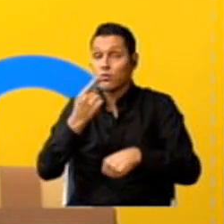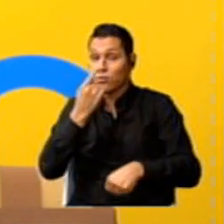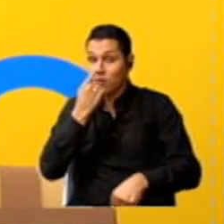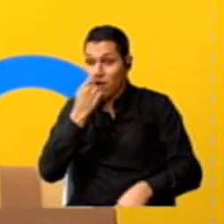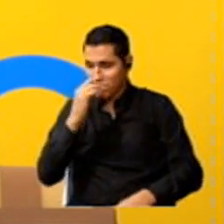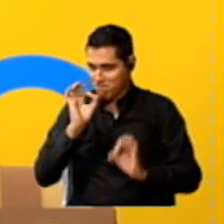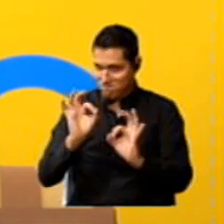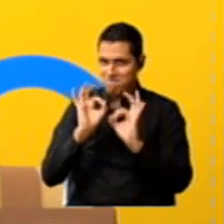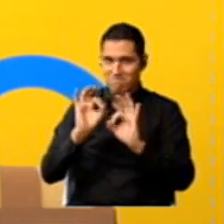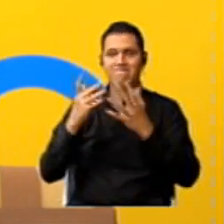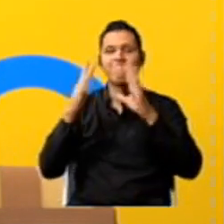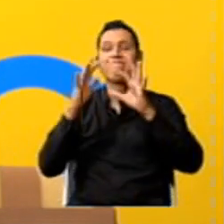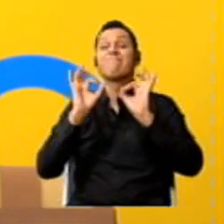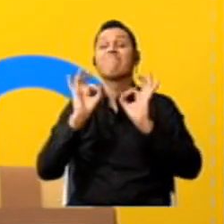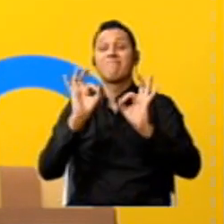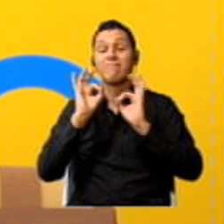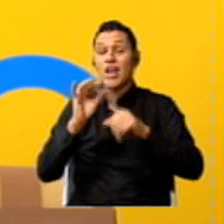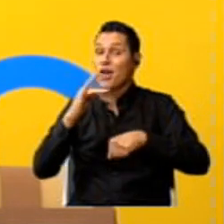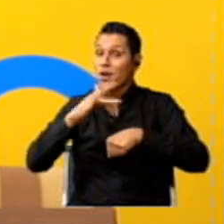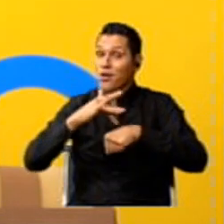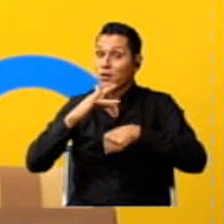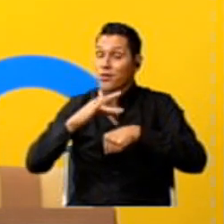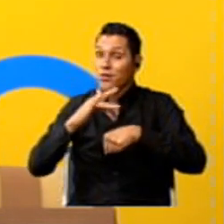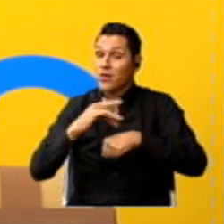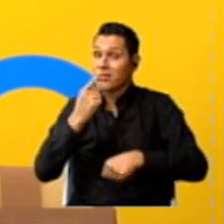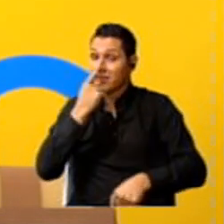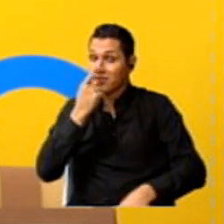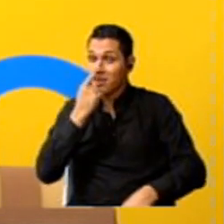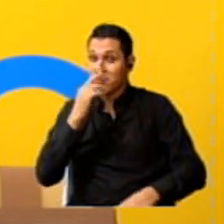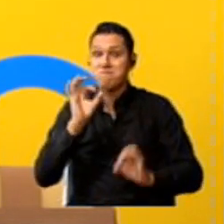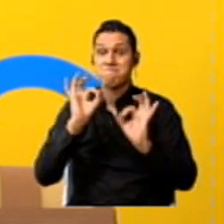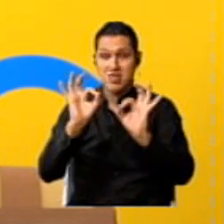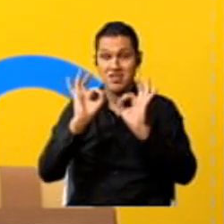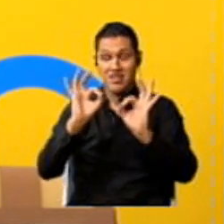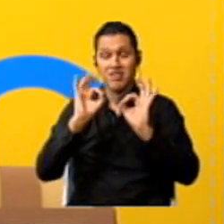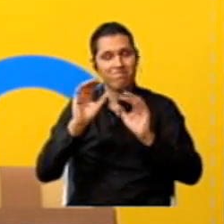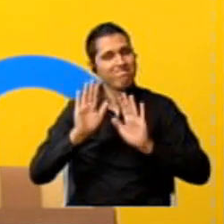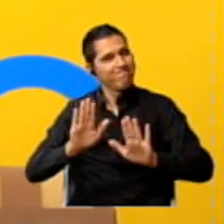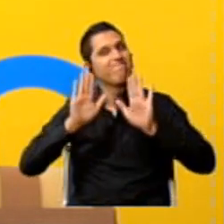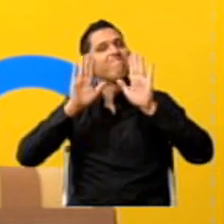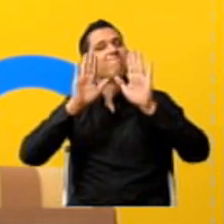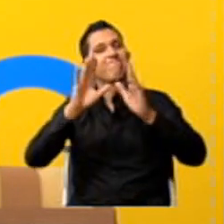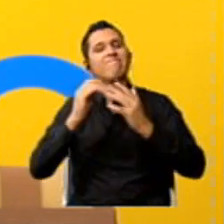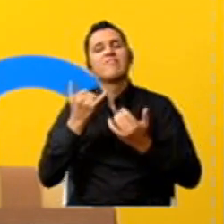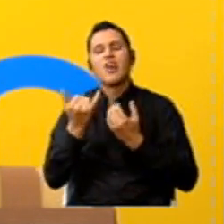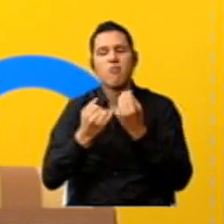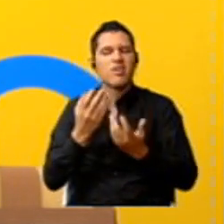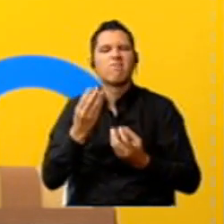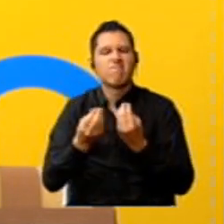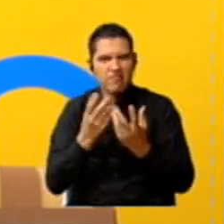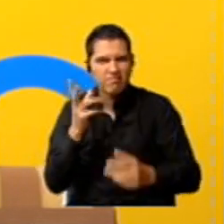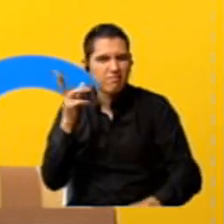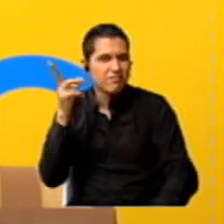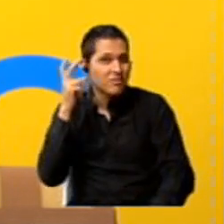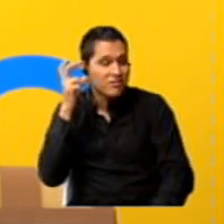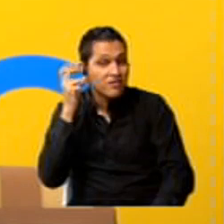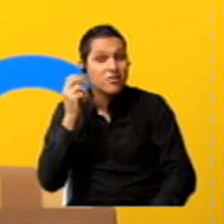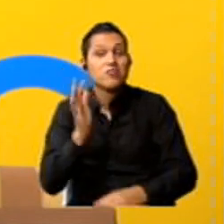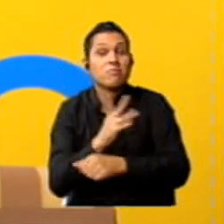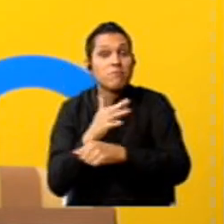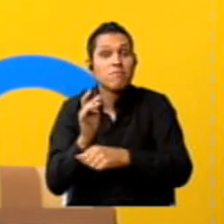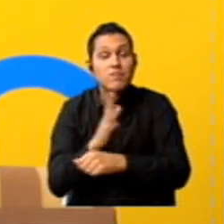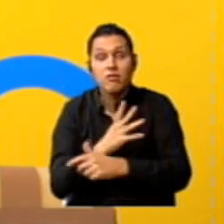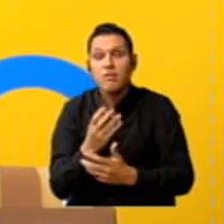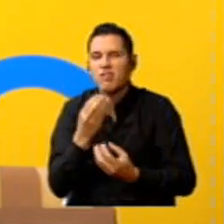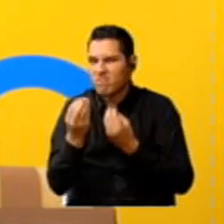Very good. Touch your nose. Excellent. So let's listen to the song and we